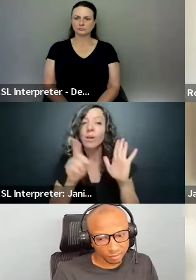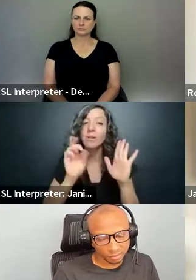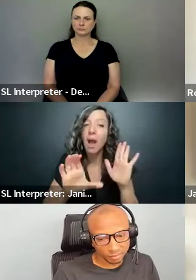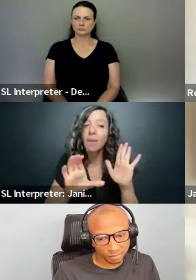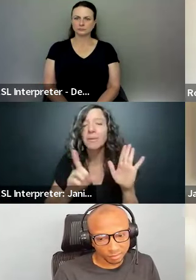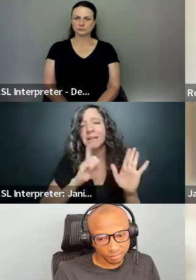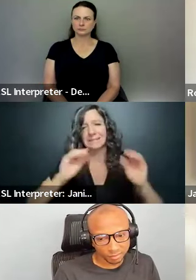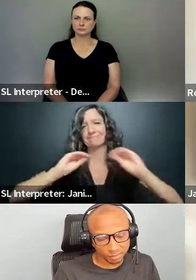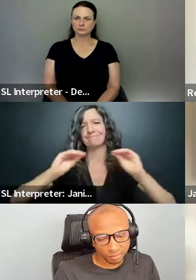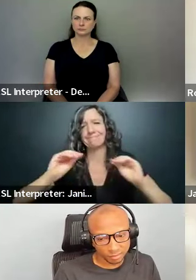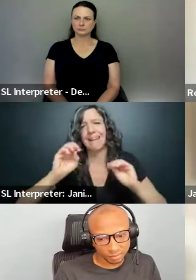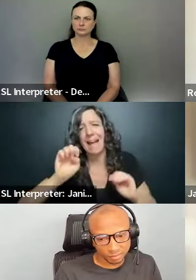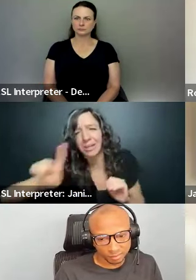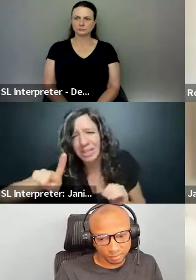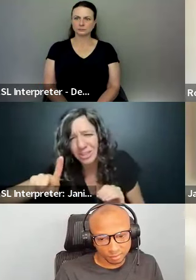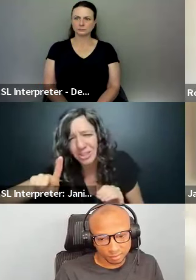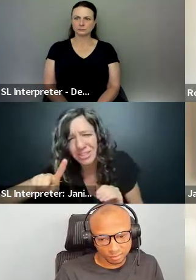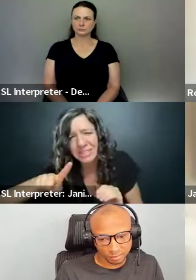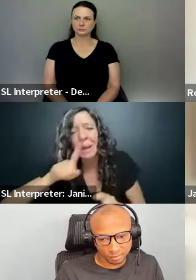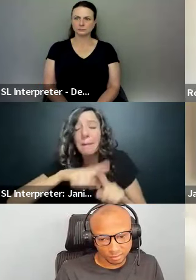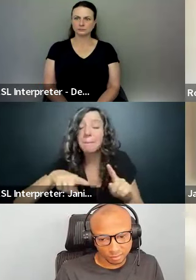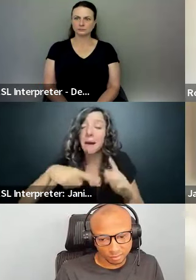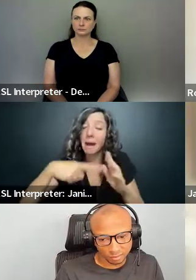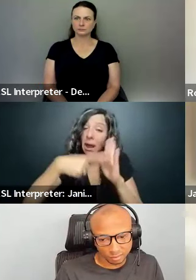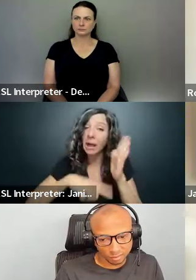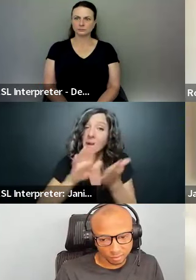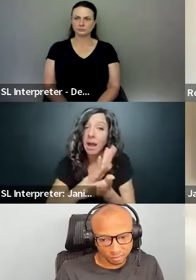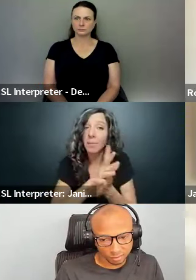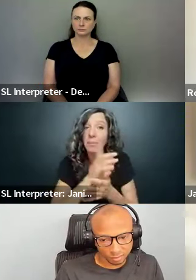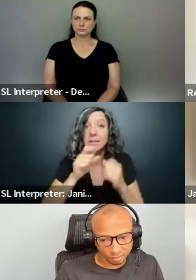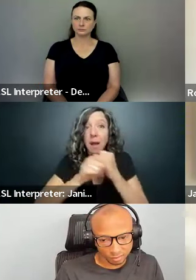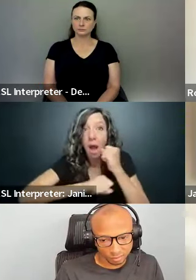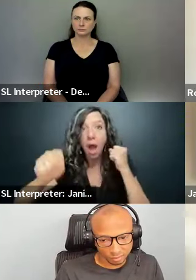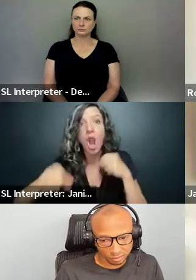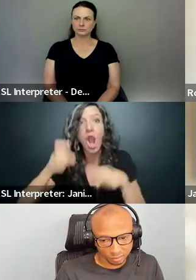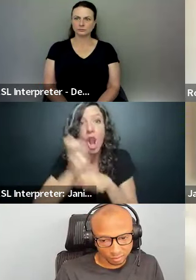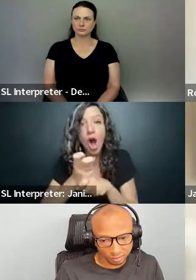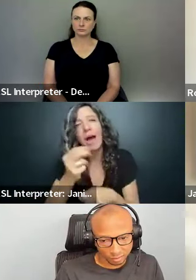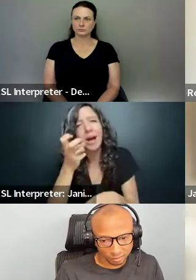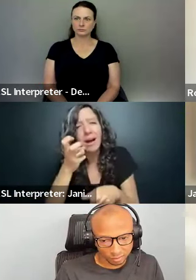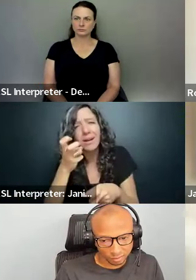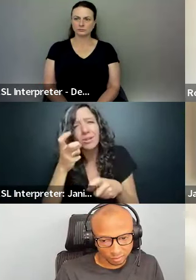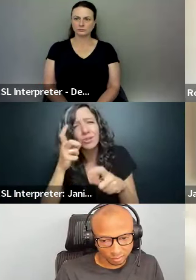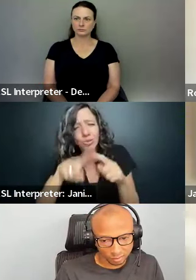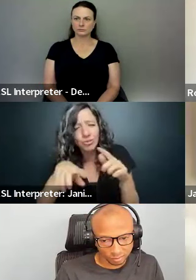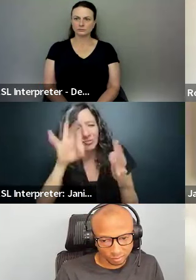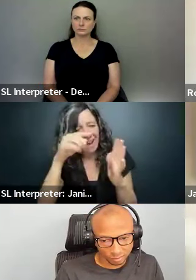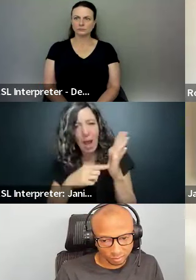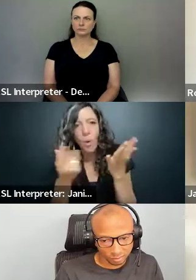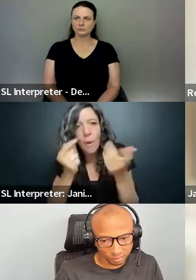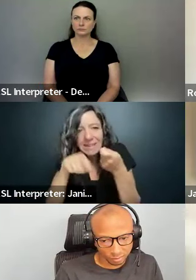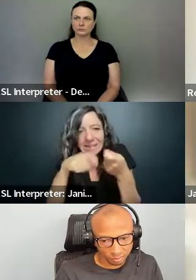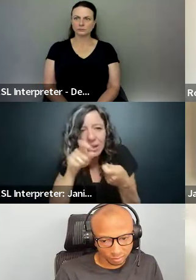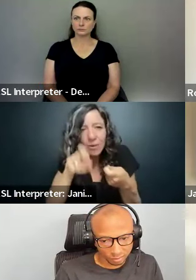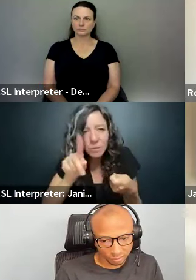very lengthy and cumbersome to identify the things that you need to do, right? So I think reading